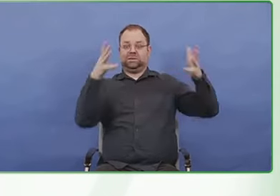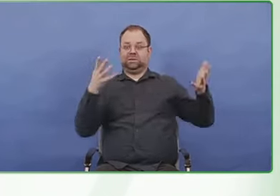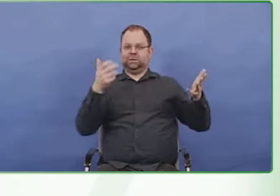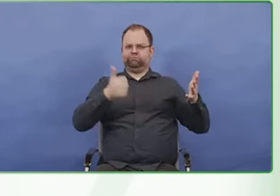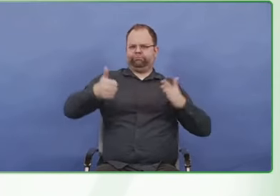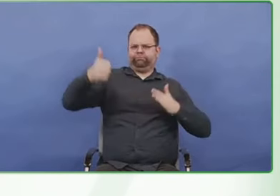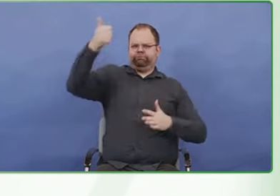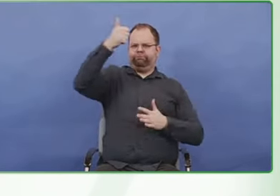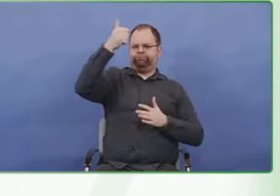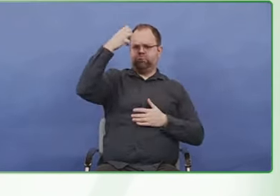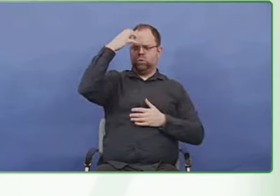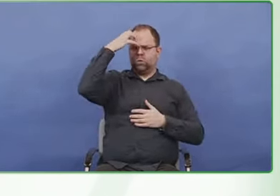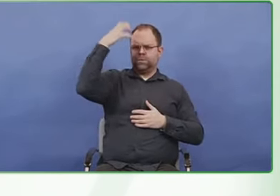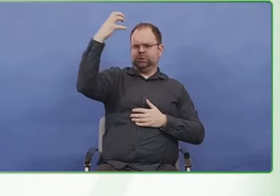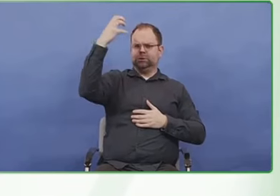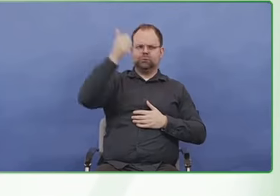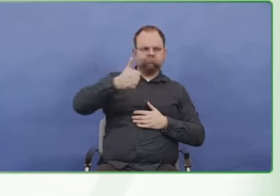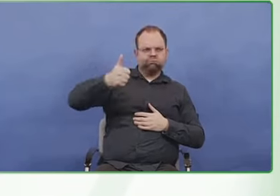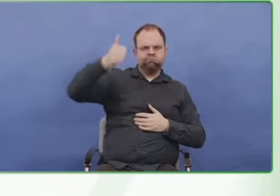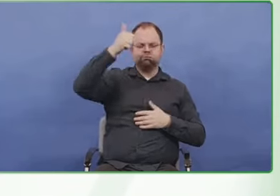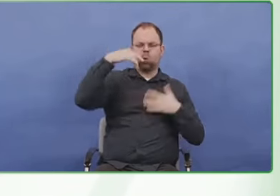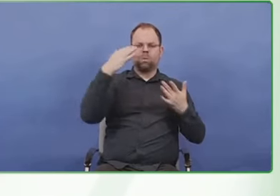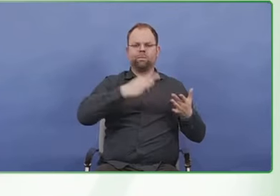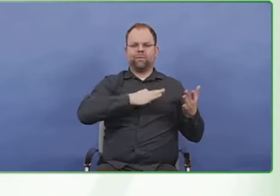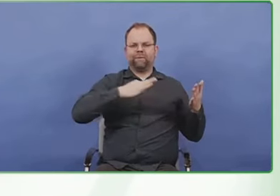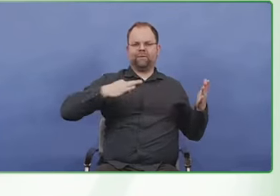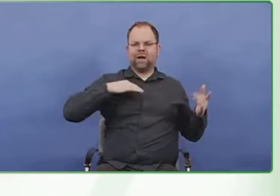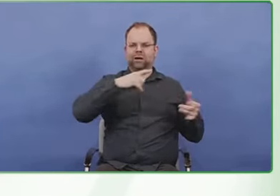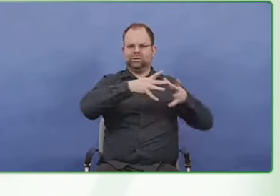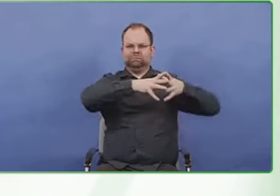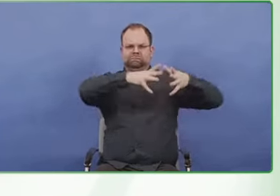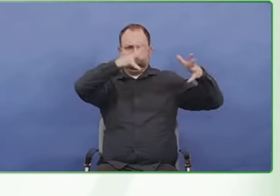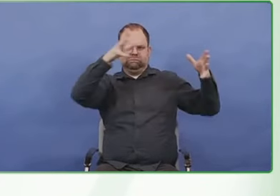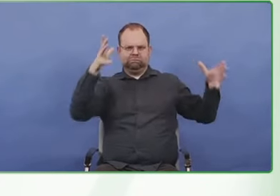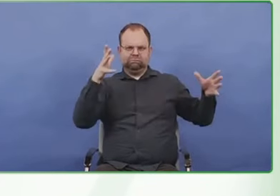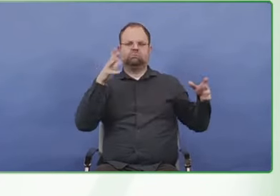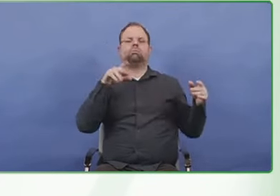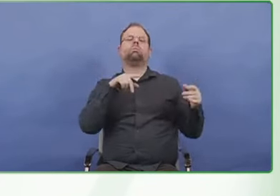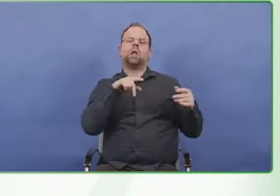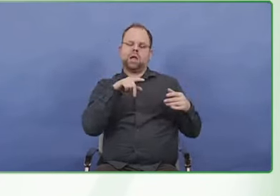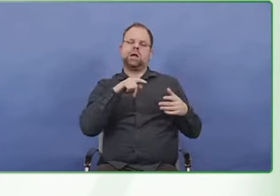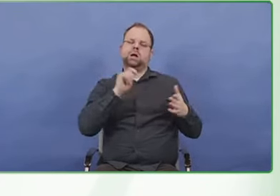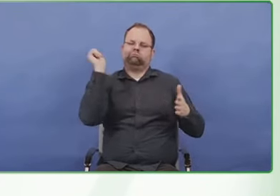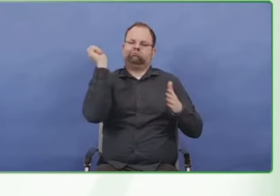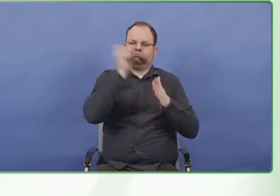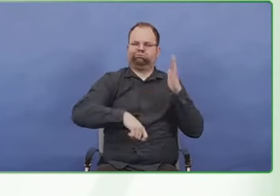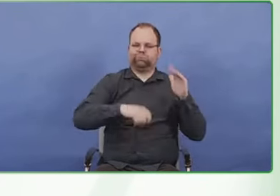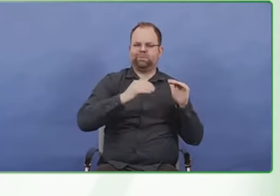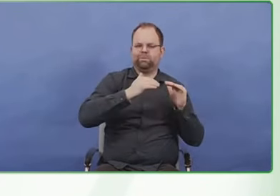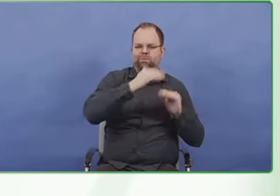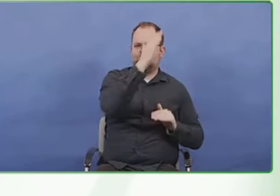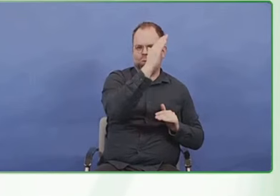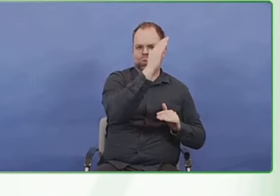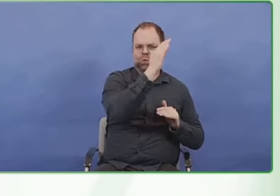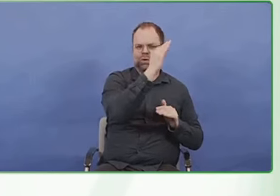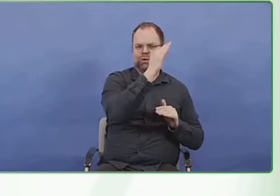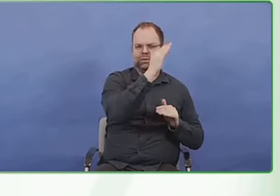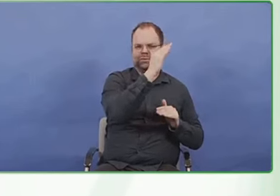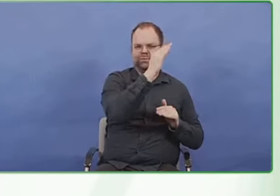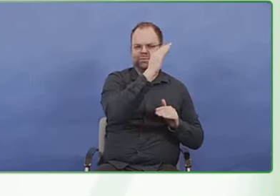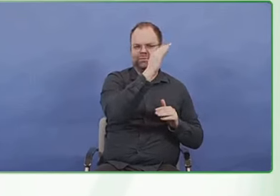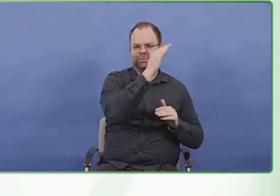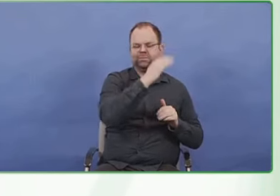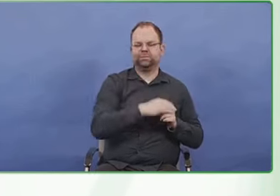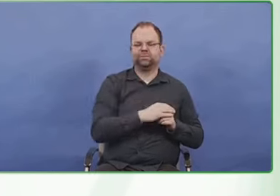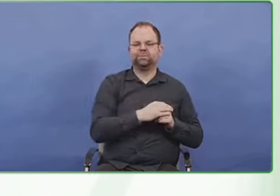happily we were able to do it, but it included the need to overcome numerous major objections